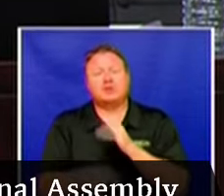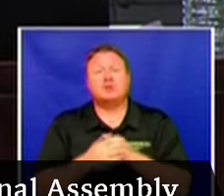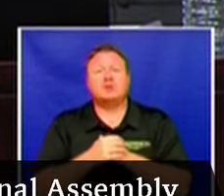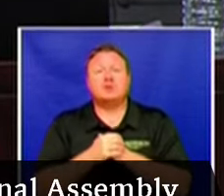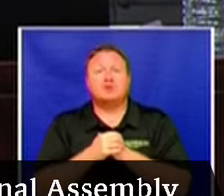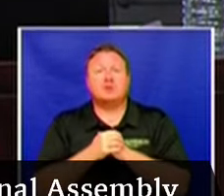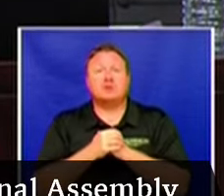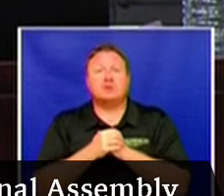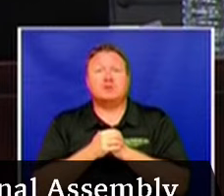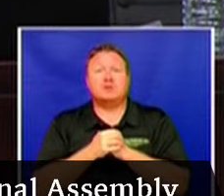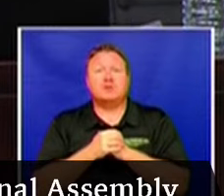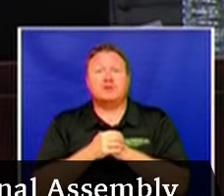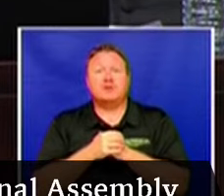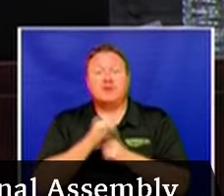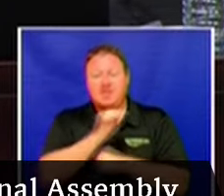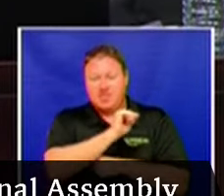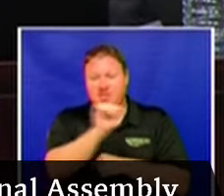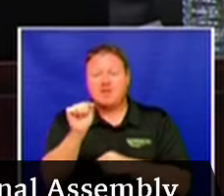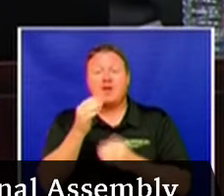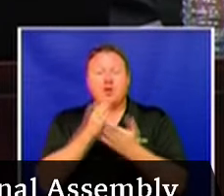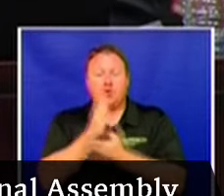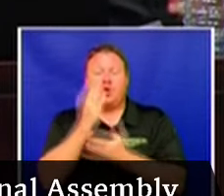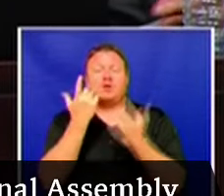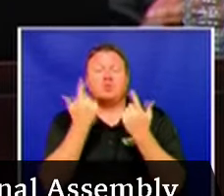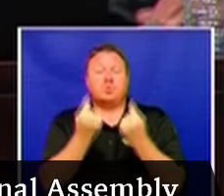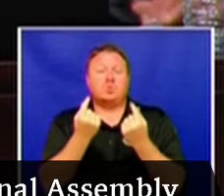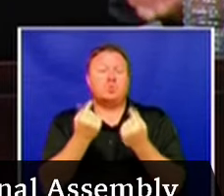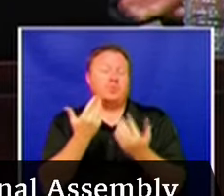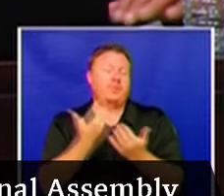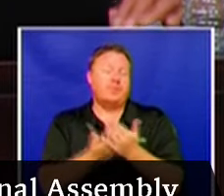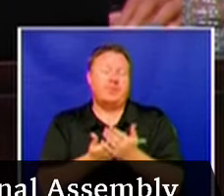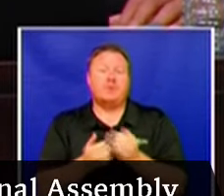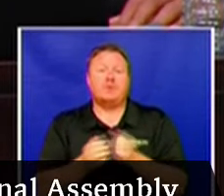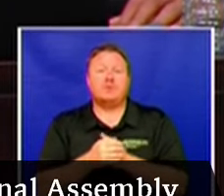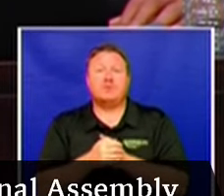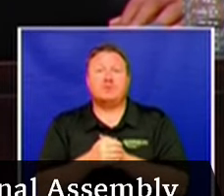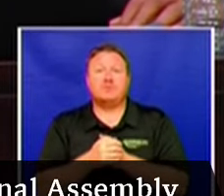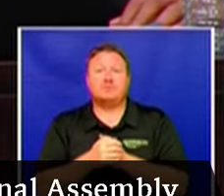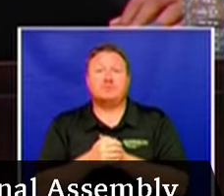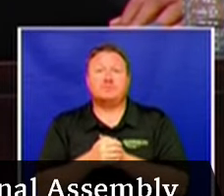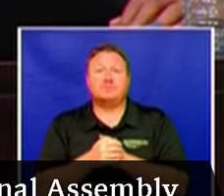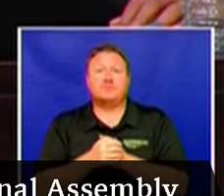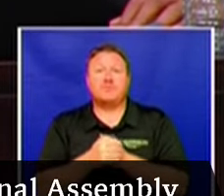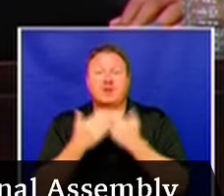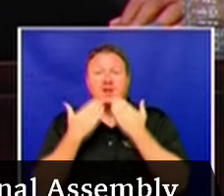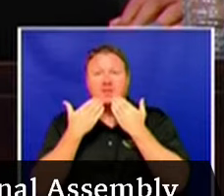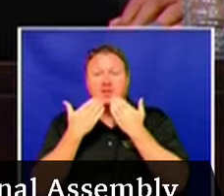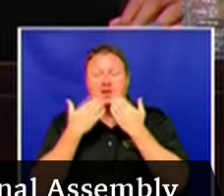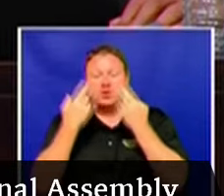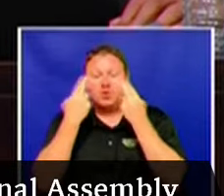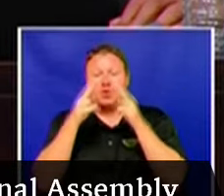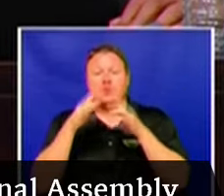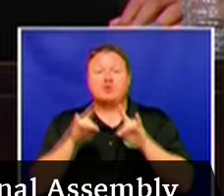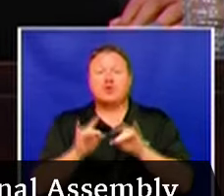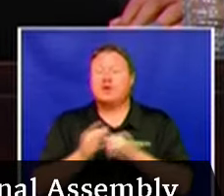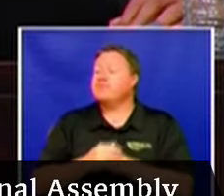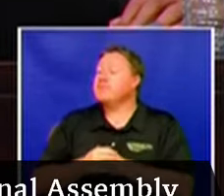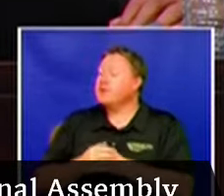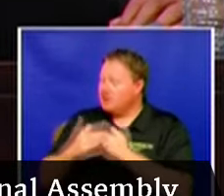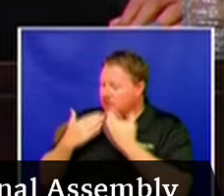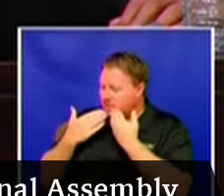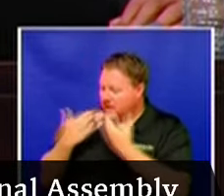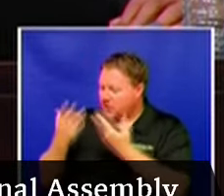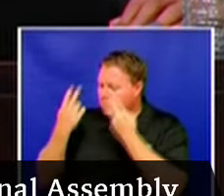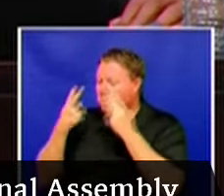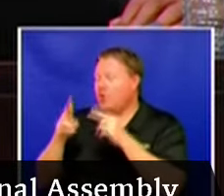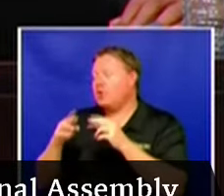have that right to do precisely what they are required to do. Thank you, Honorable Chair. Thank you,